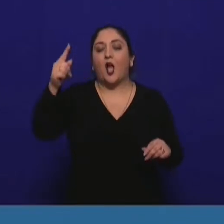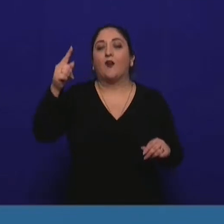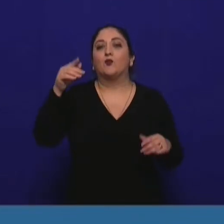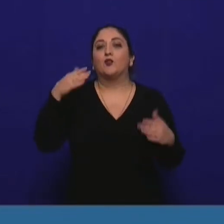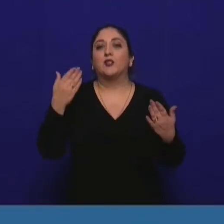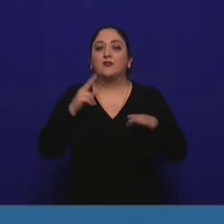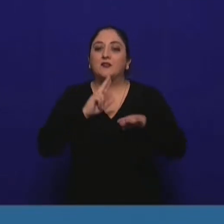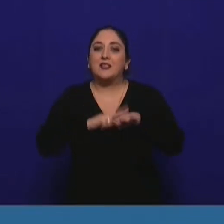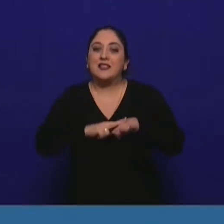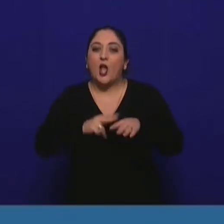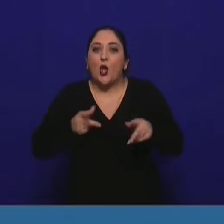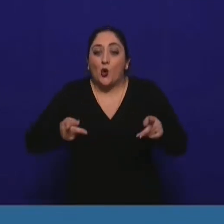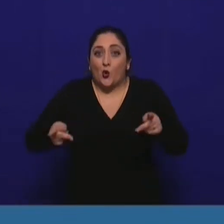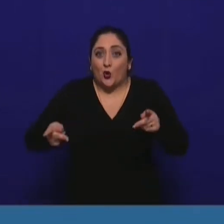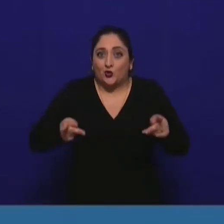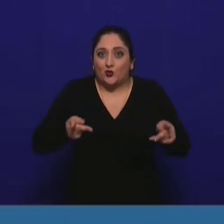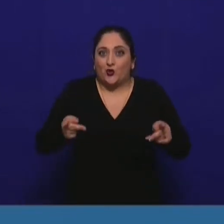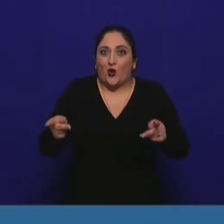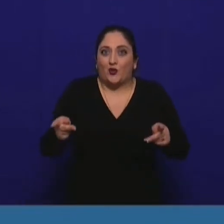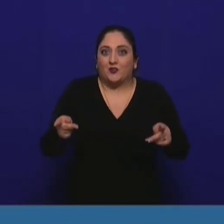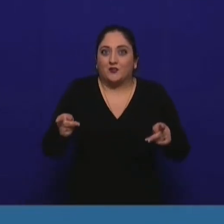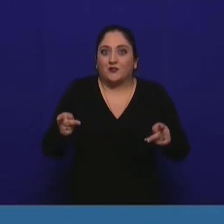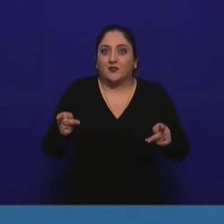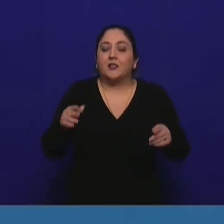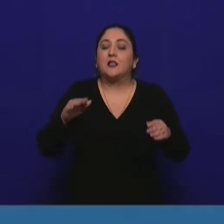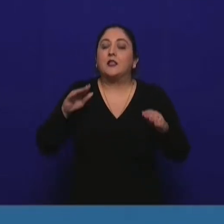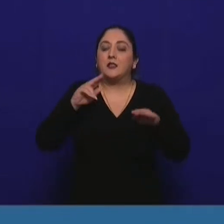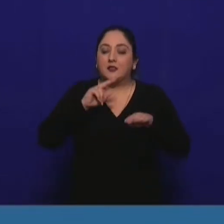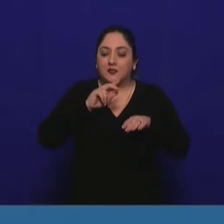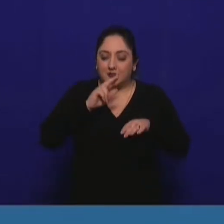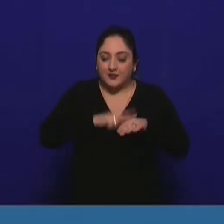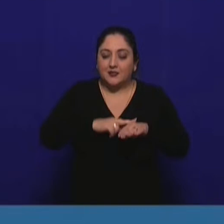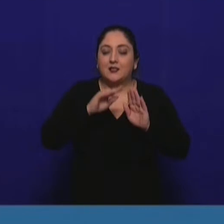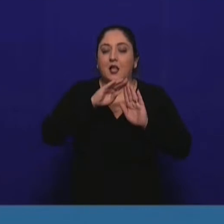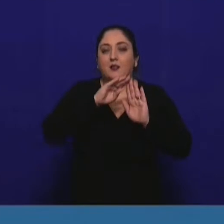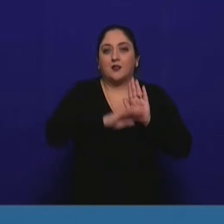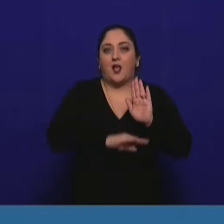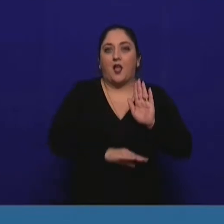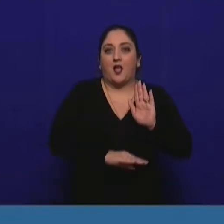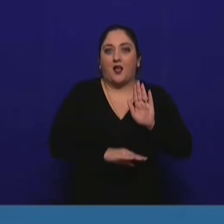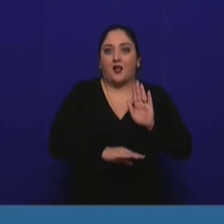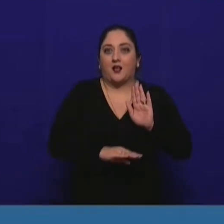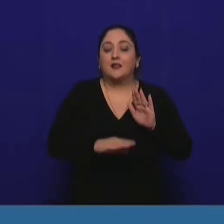jiġi previs li inti jista' jkollok inqas tnaqqis ta' dan il-virus allura